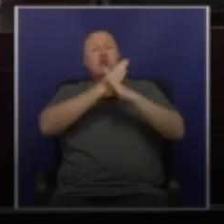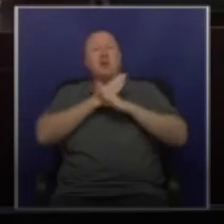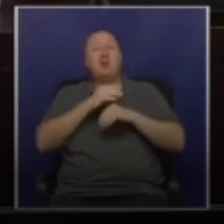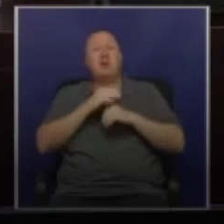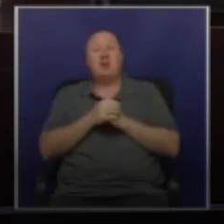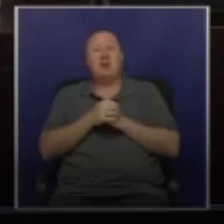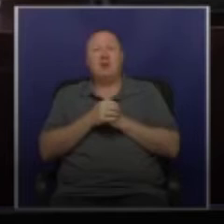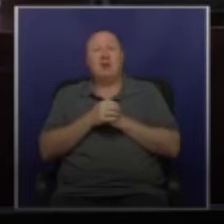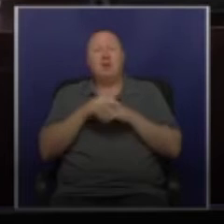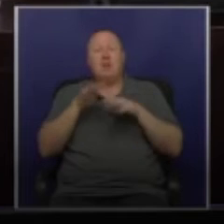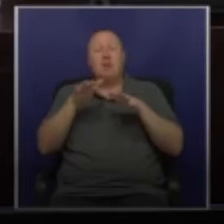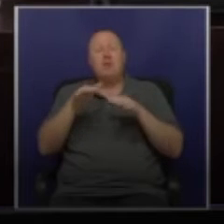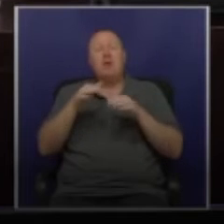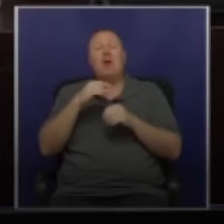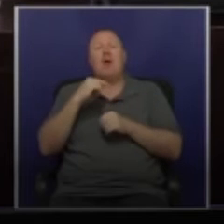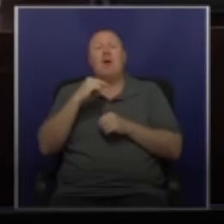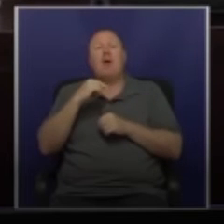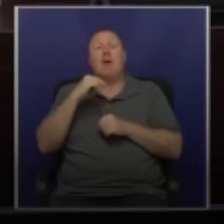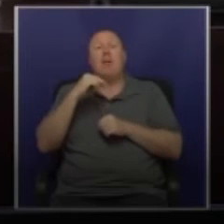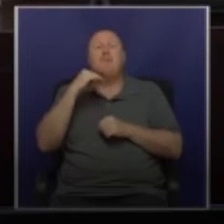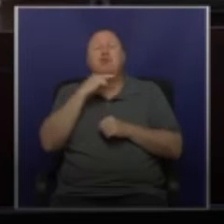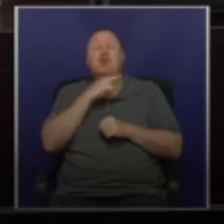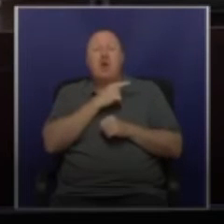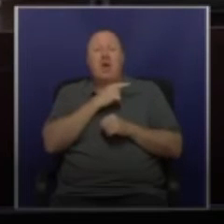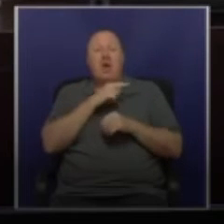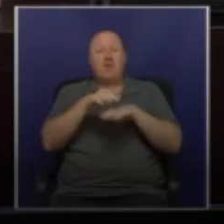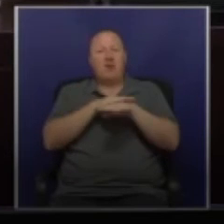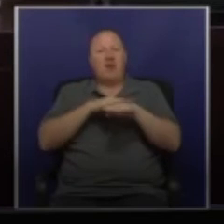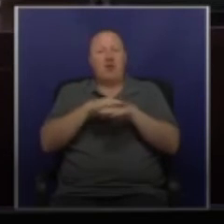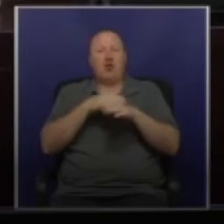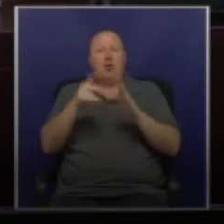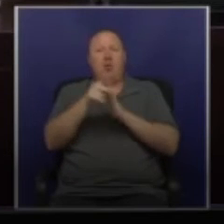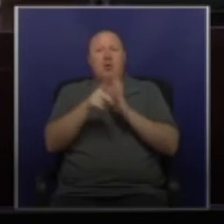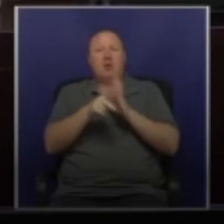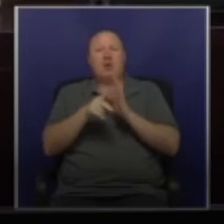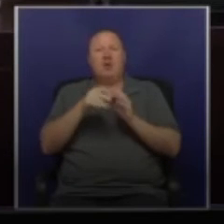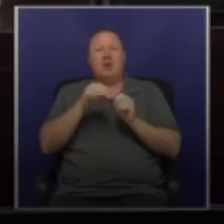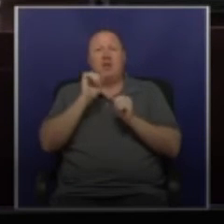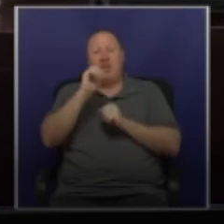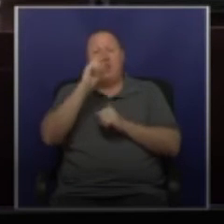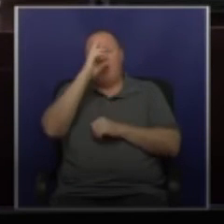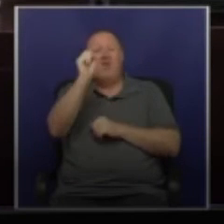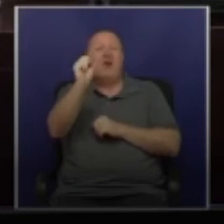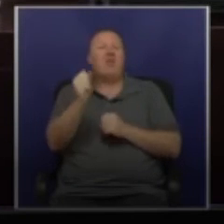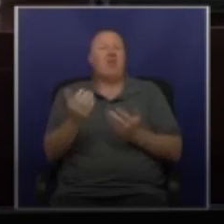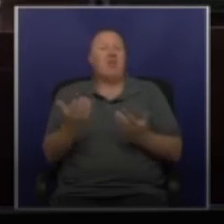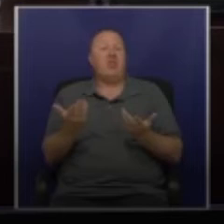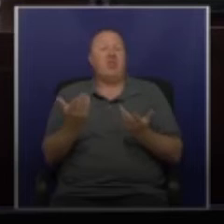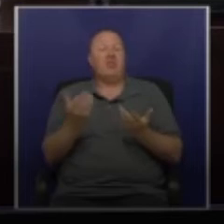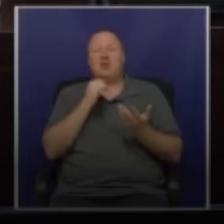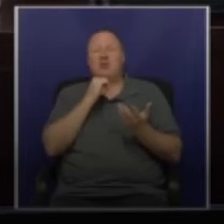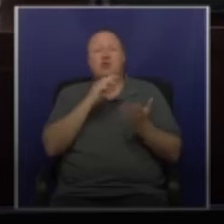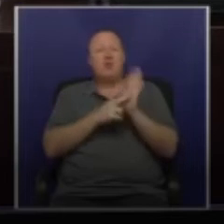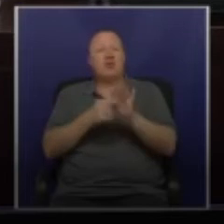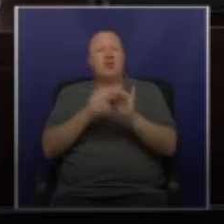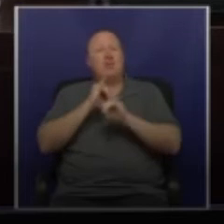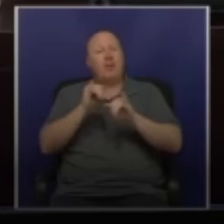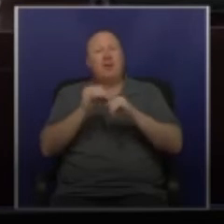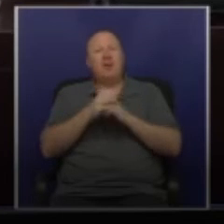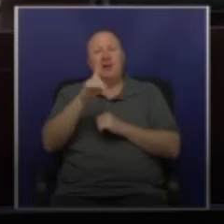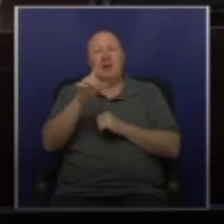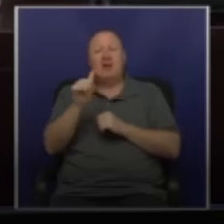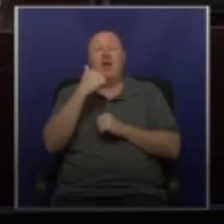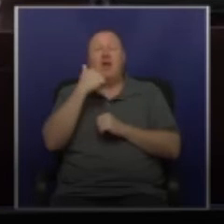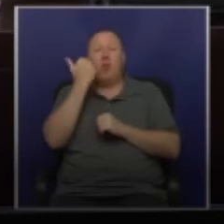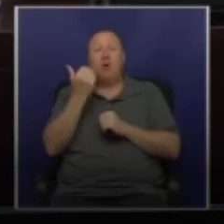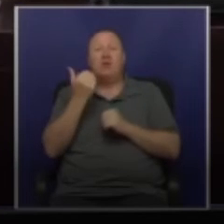who betray the foundational principles of the very faiths they claim to represent. The DA further calls for the